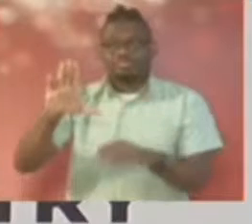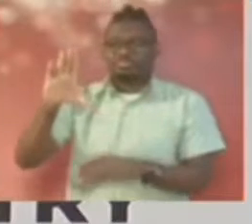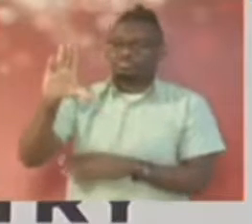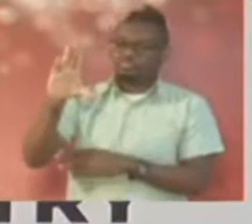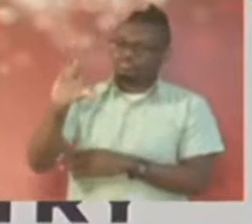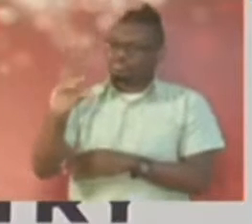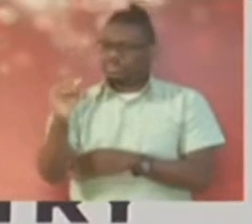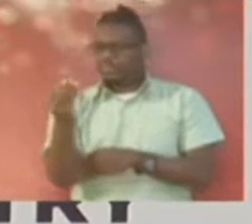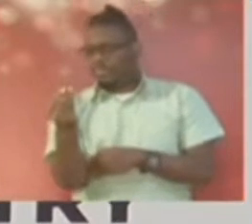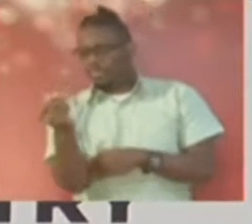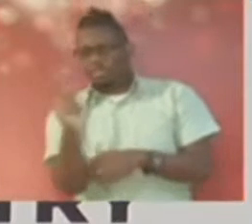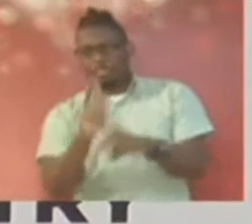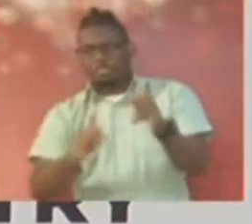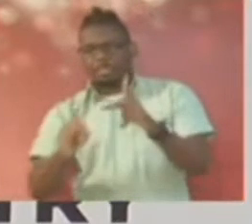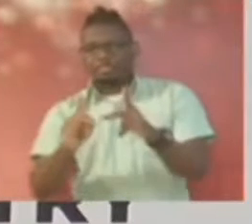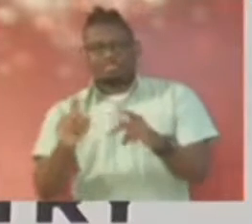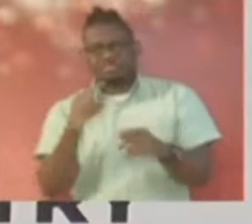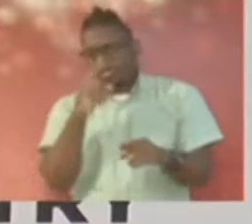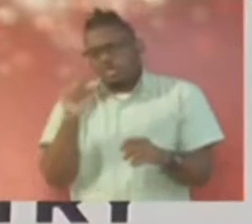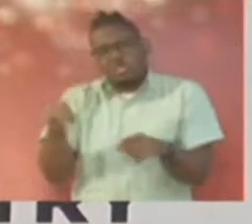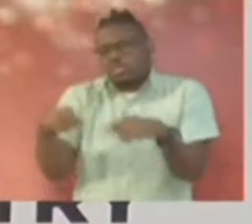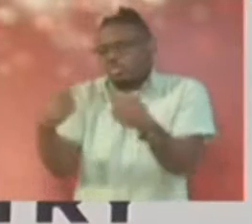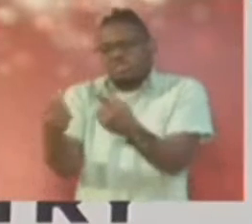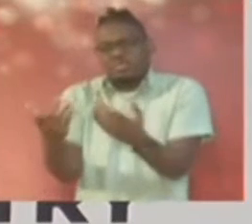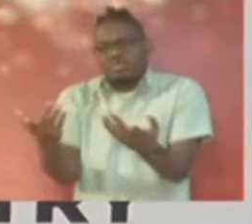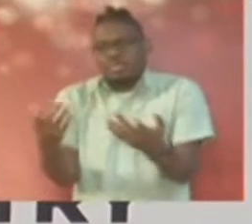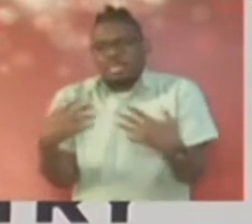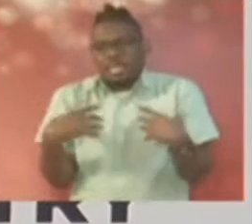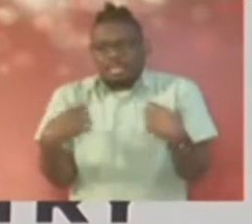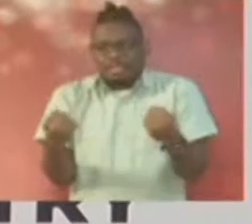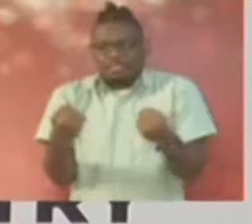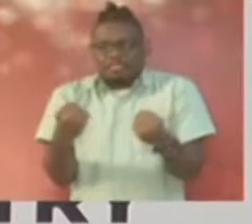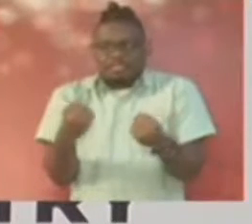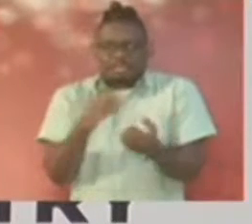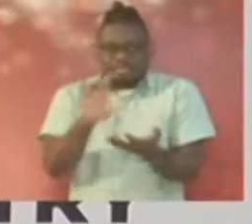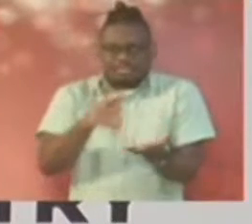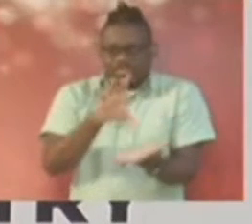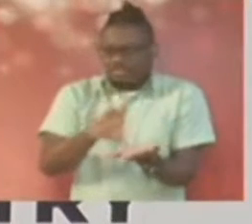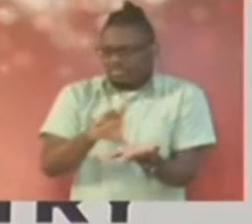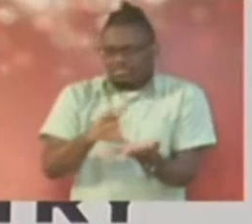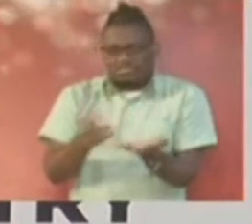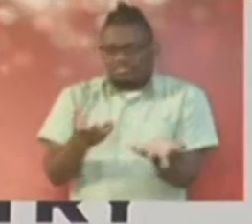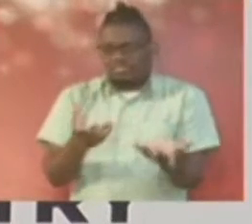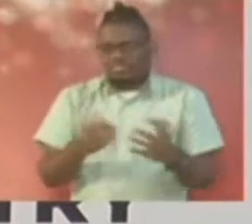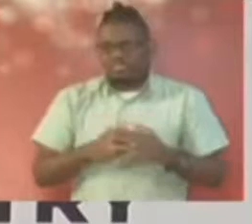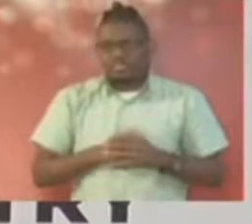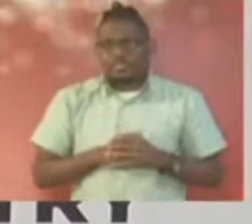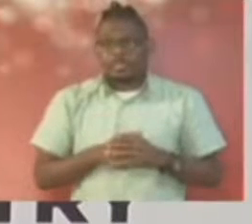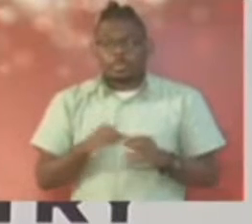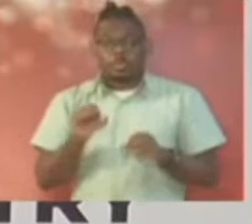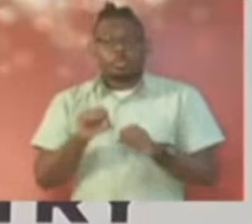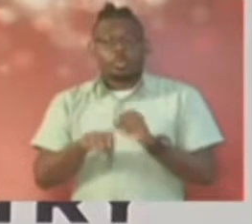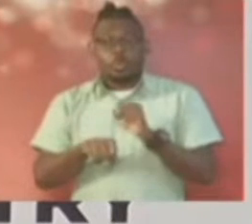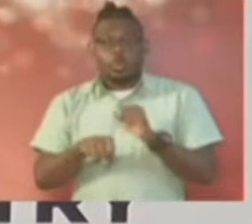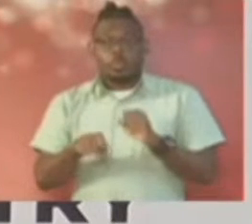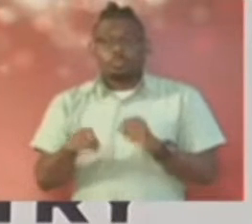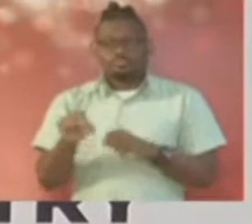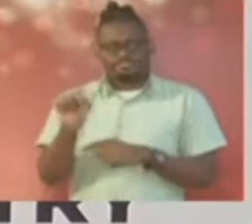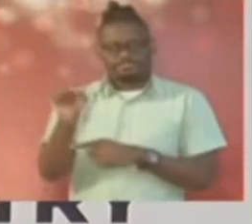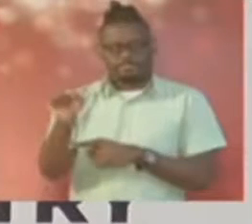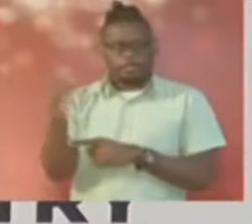they can access are the accident and emergency departments in the major hospitals. So for this particular 24-hour period where we